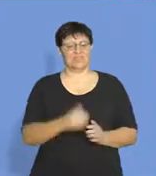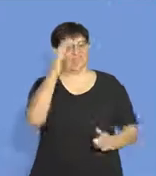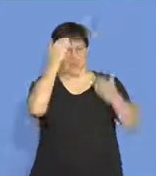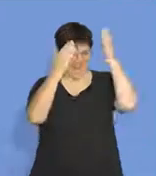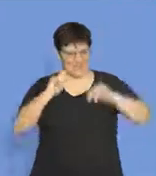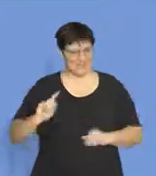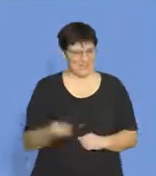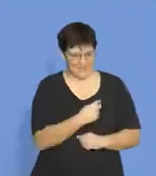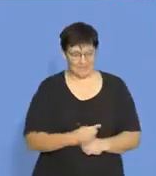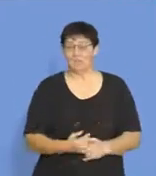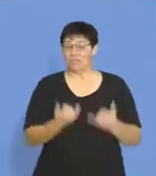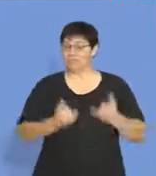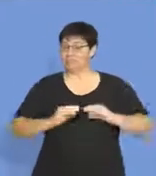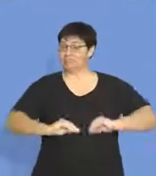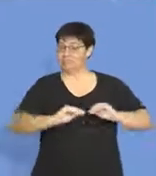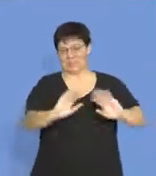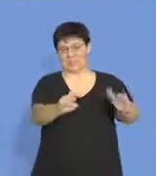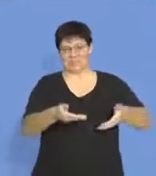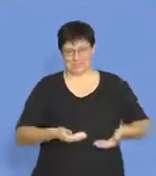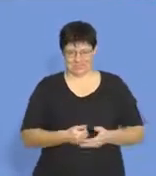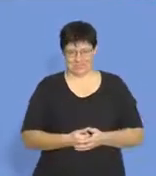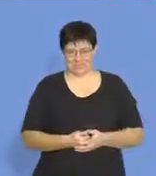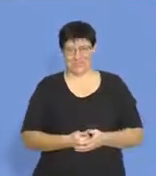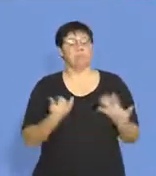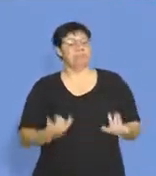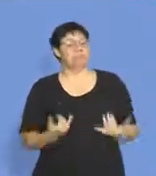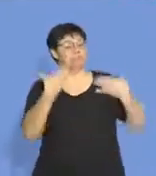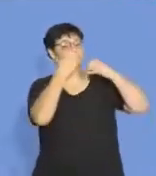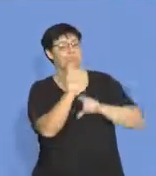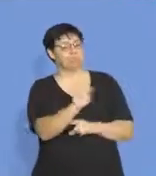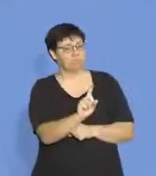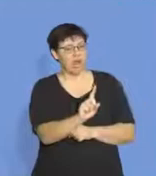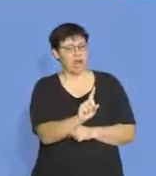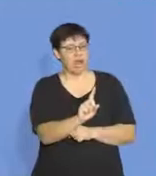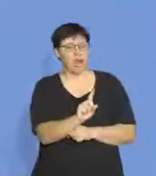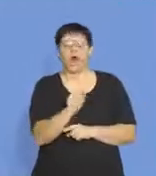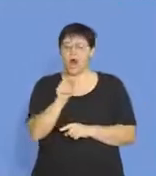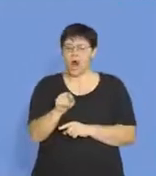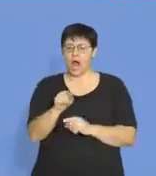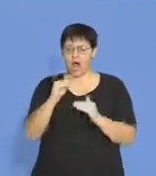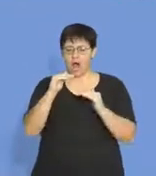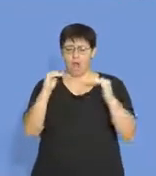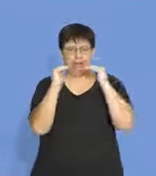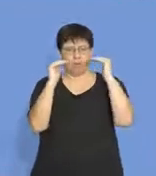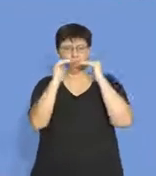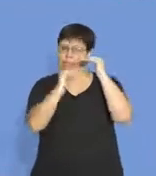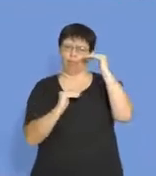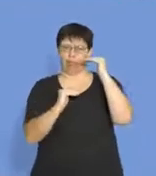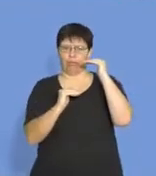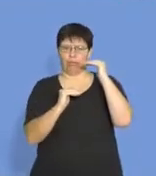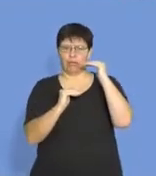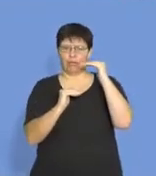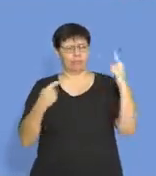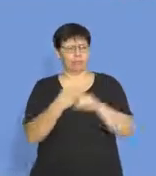Hi guys, welcome to today's lesson. So today we're going to be focusing on solving inequalities. Firstly, we're going to look at